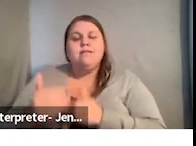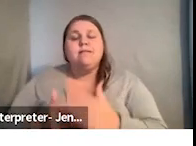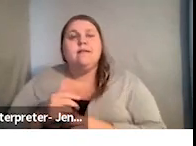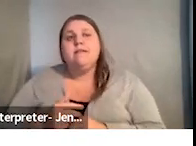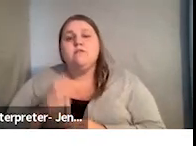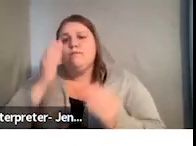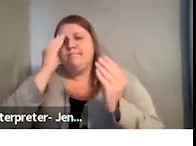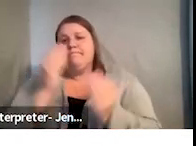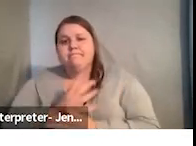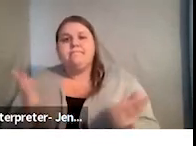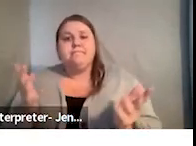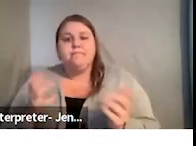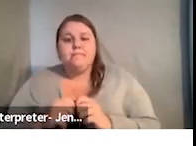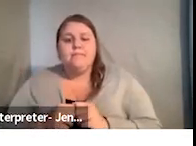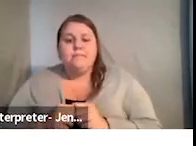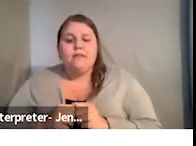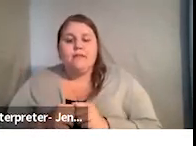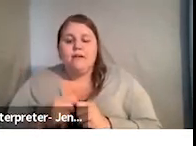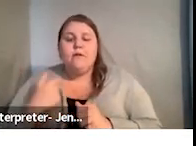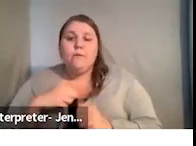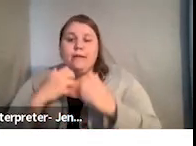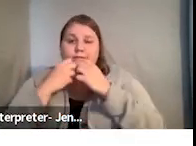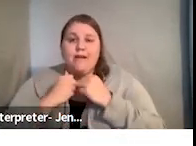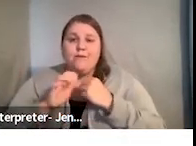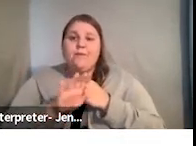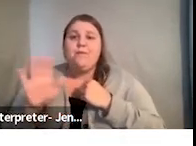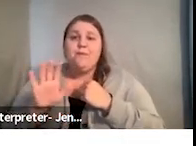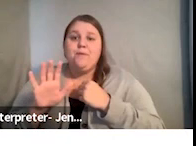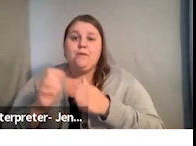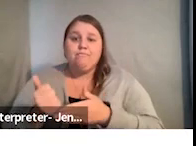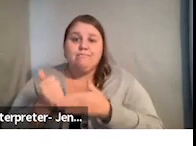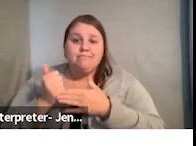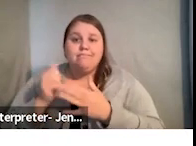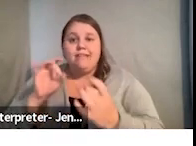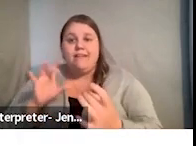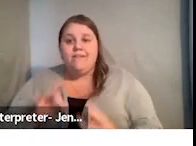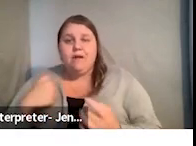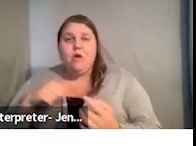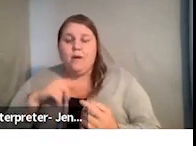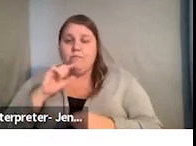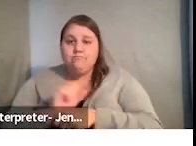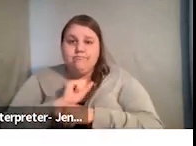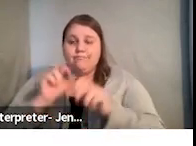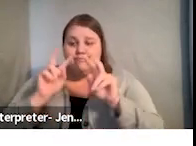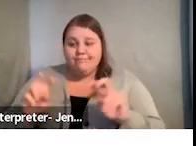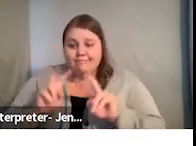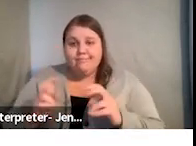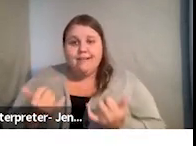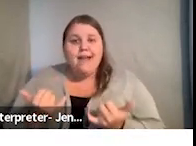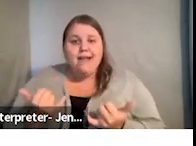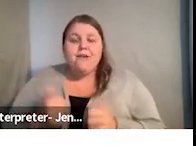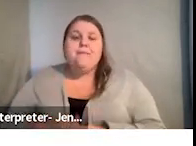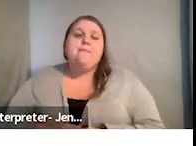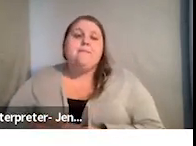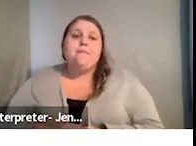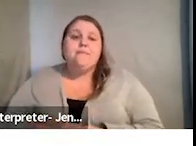let everyone know that we really value that and that we are looking at all of that right now.